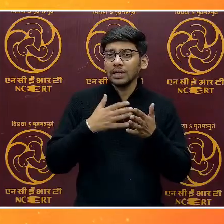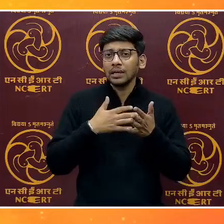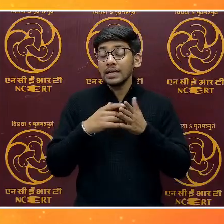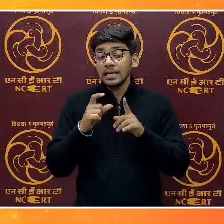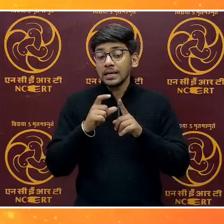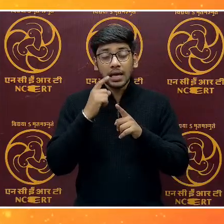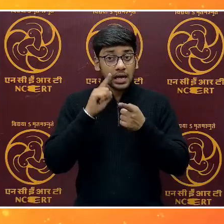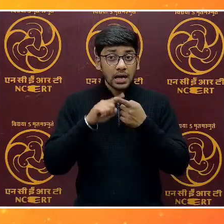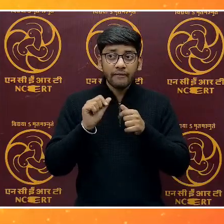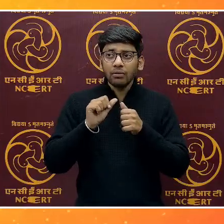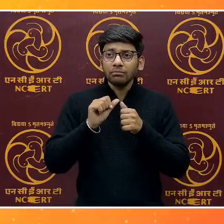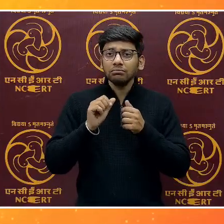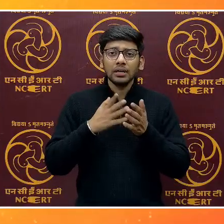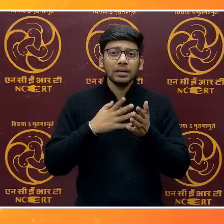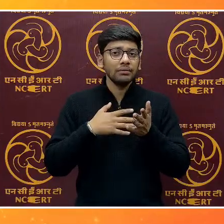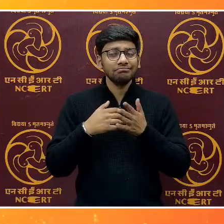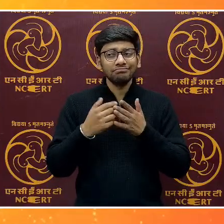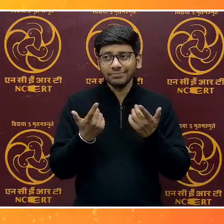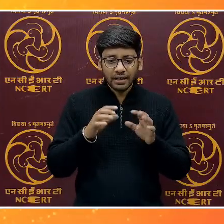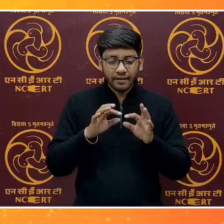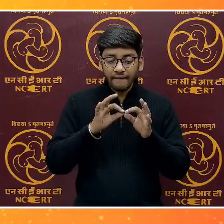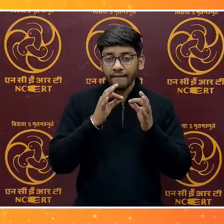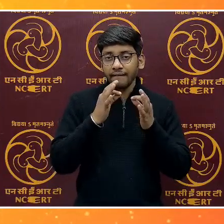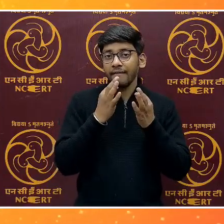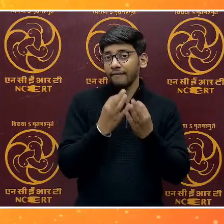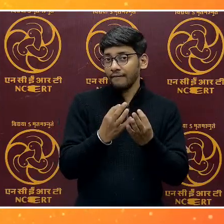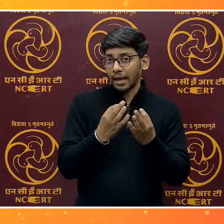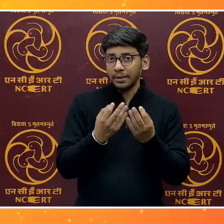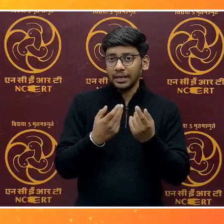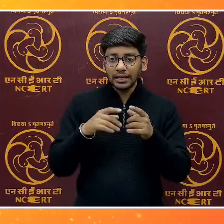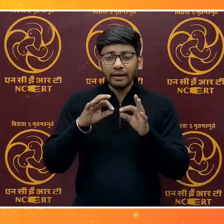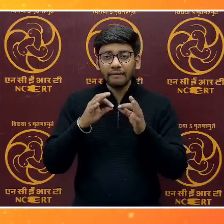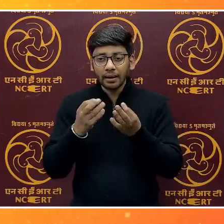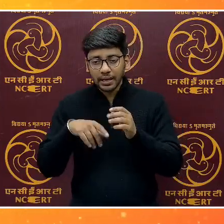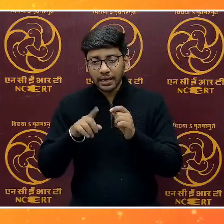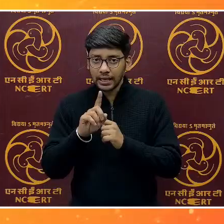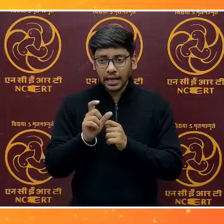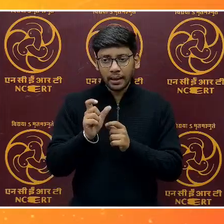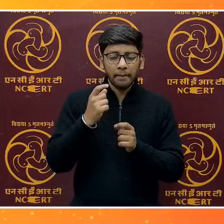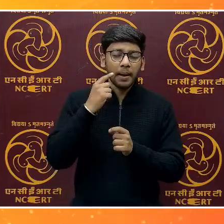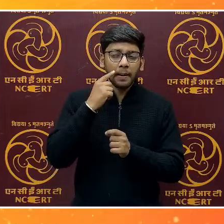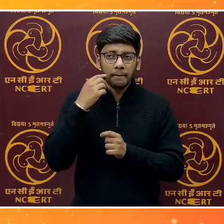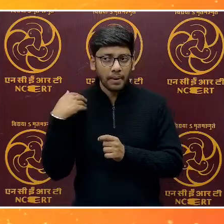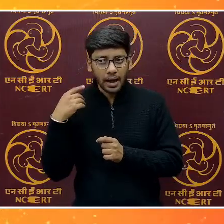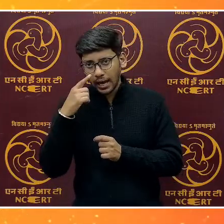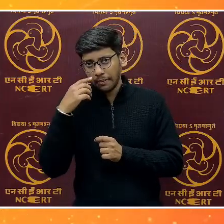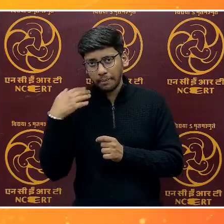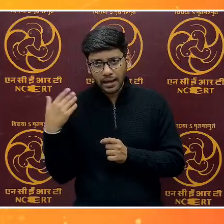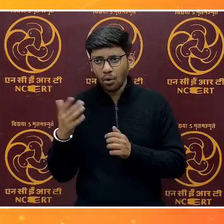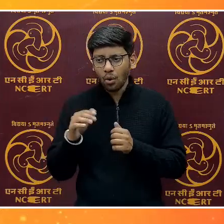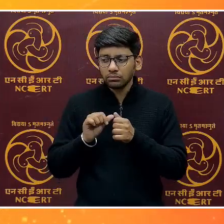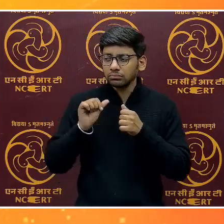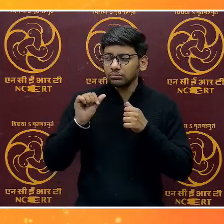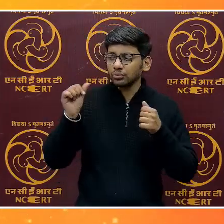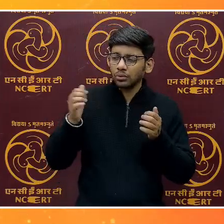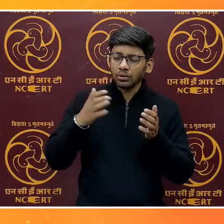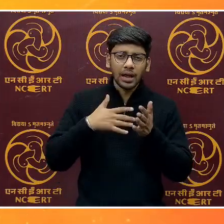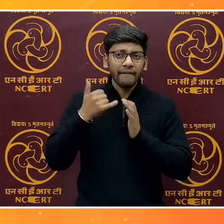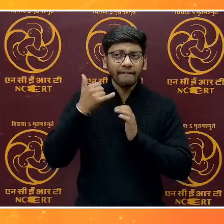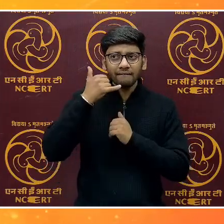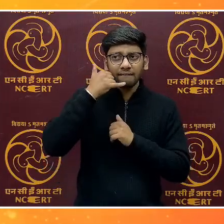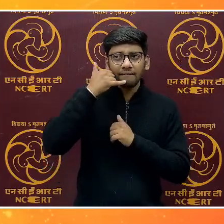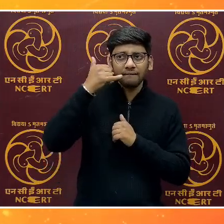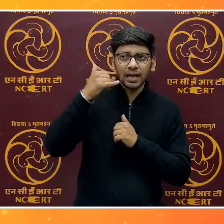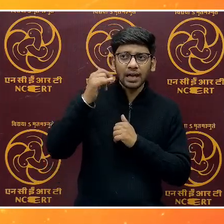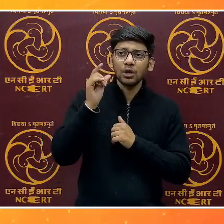is far removed from your real siblings. Yes. Right. So a long way away. Or making distant call to somebody living